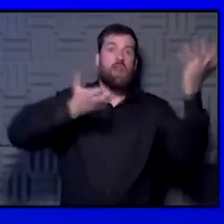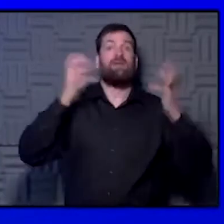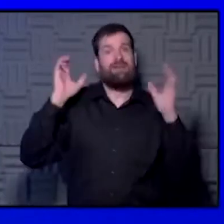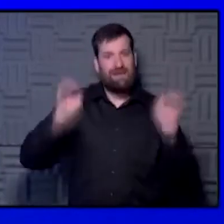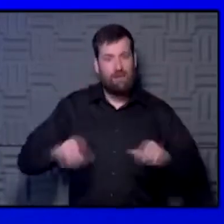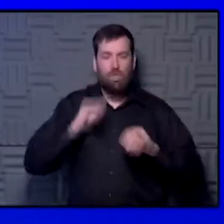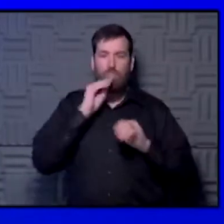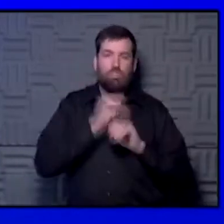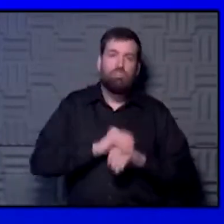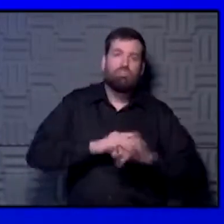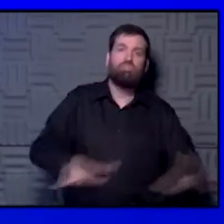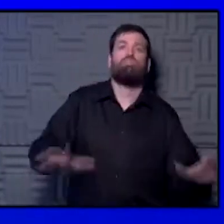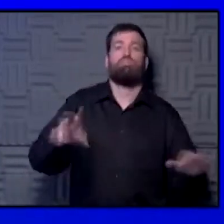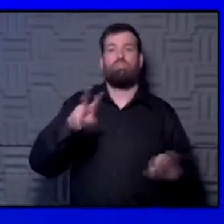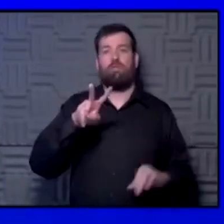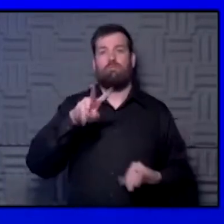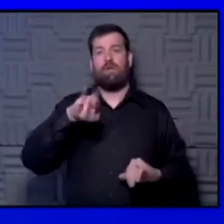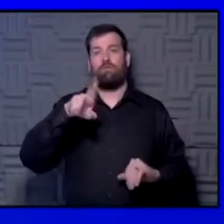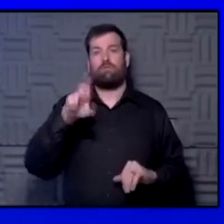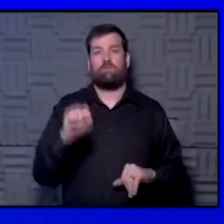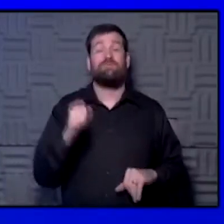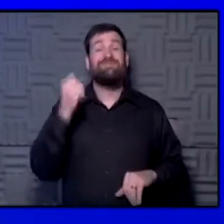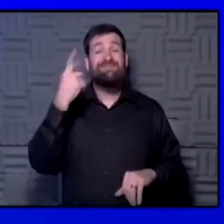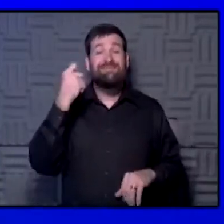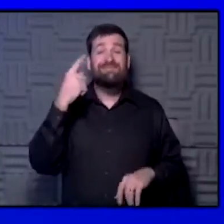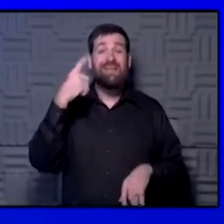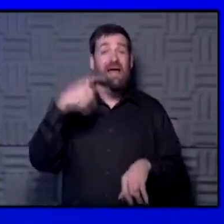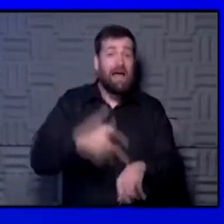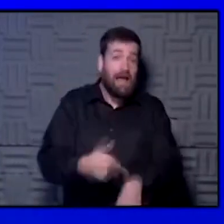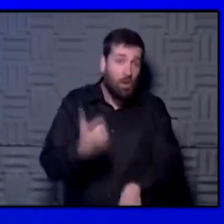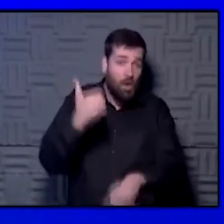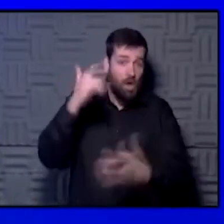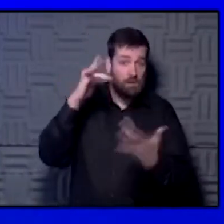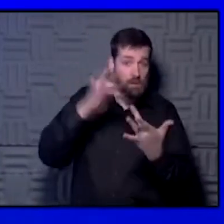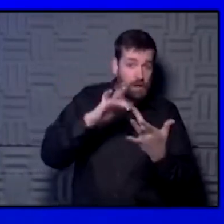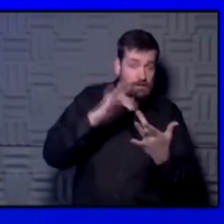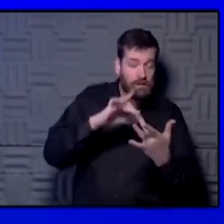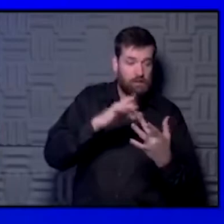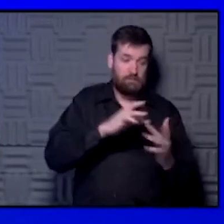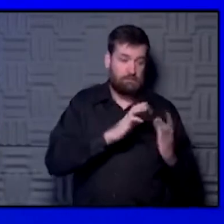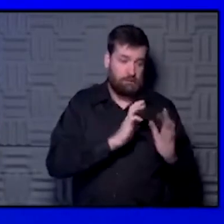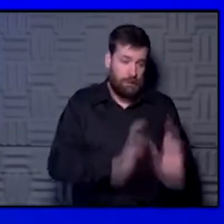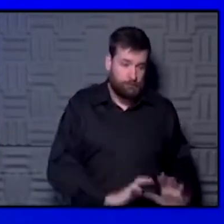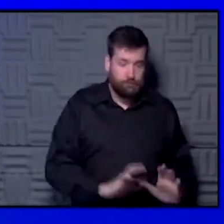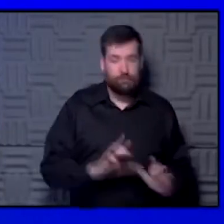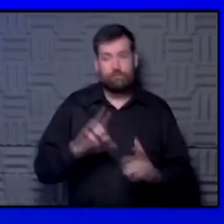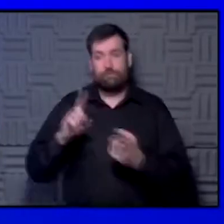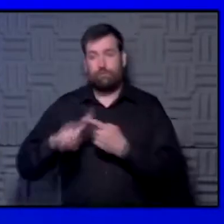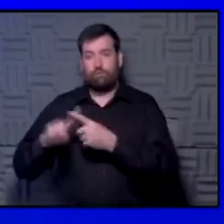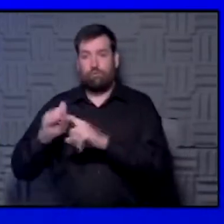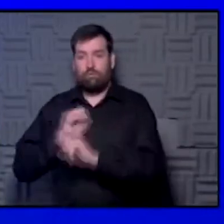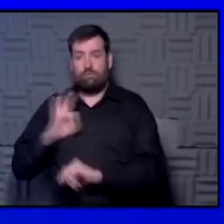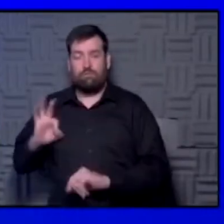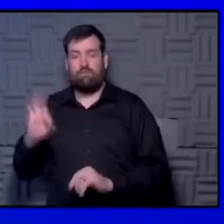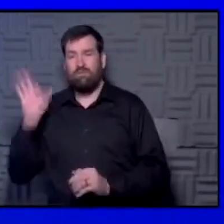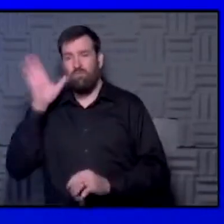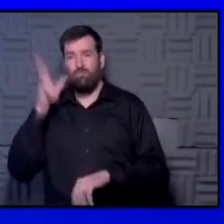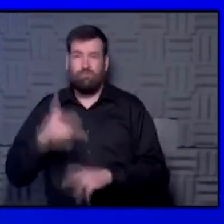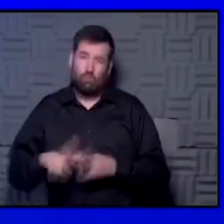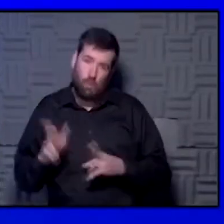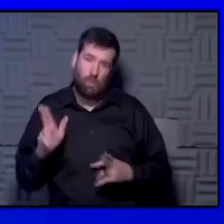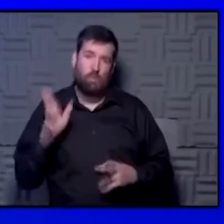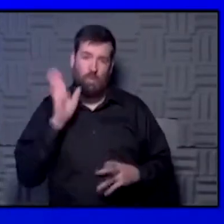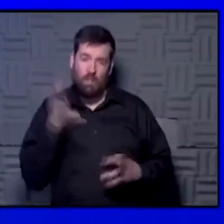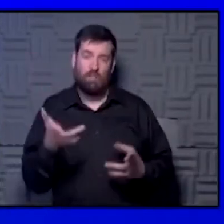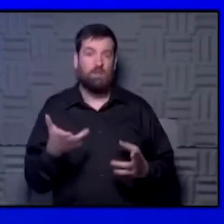the air. Although the actual time of contact from a customer to an employee is going to be probably